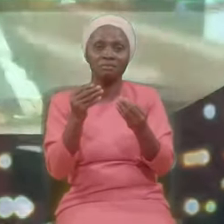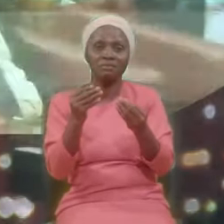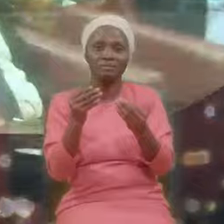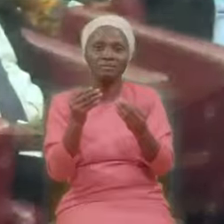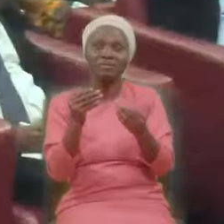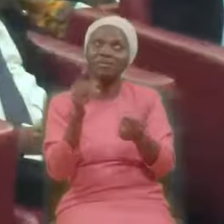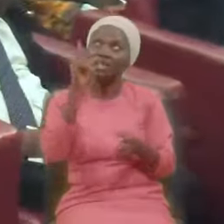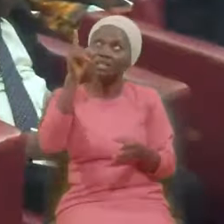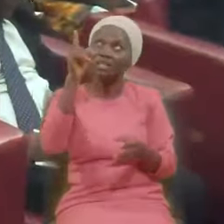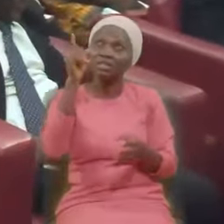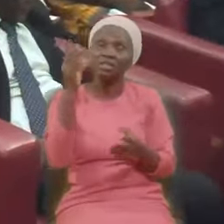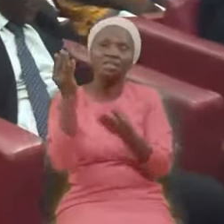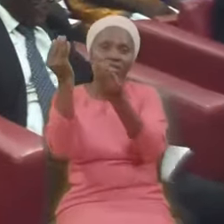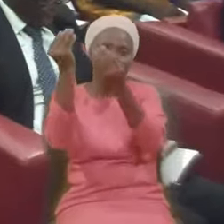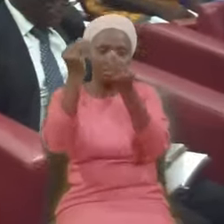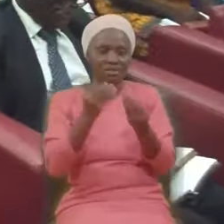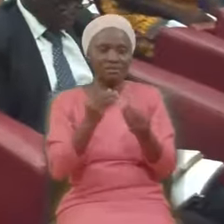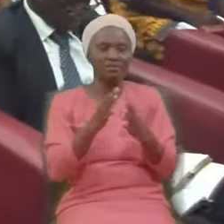He giveth.